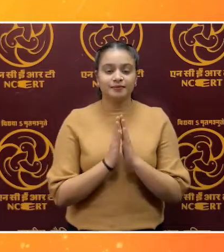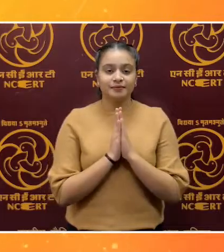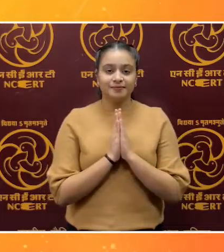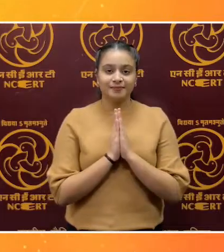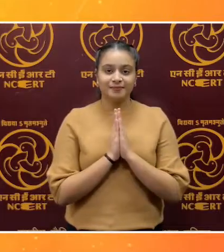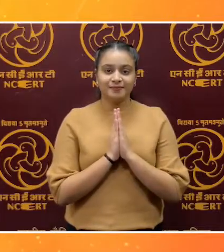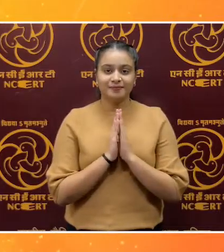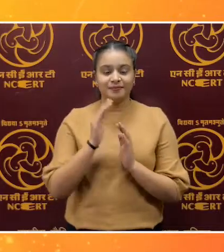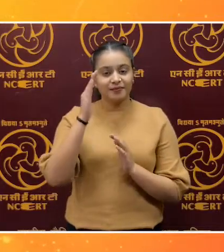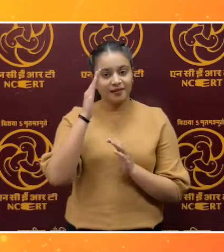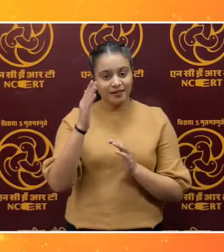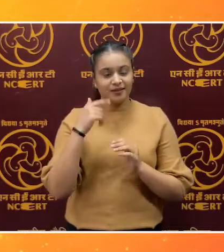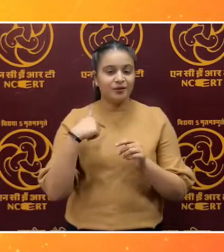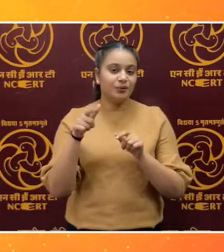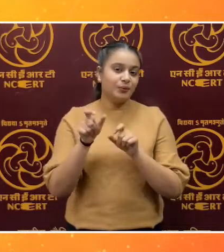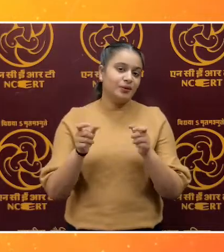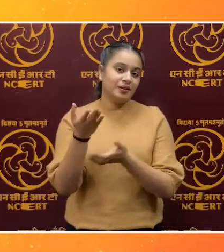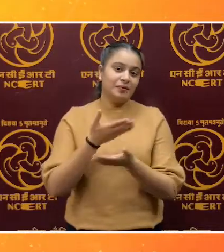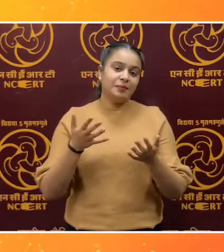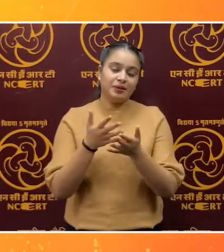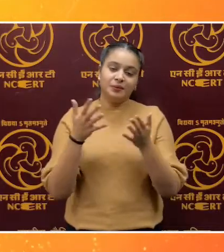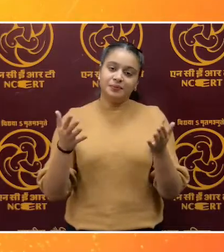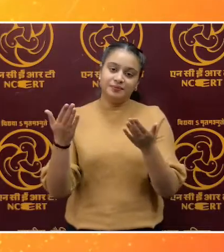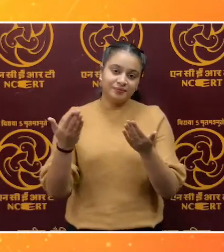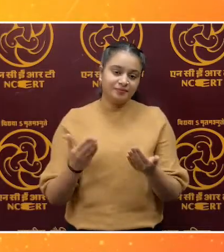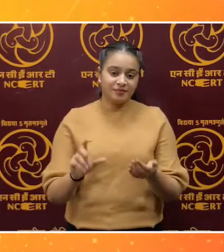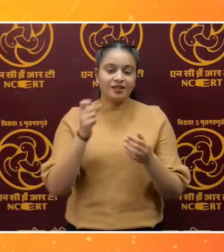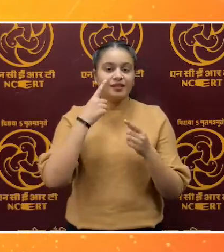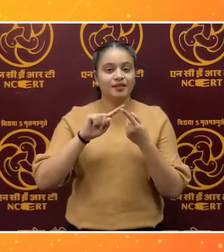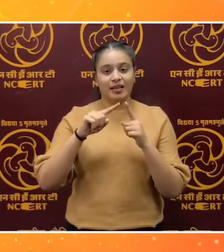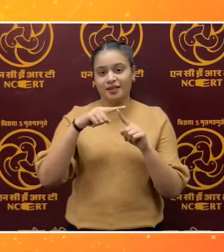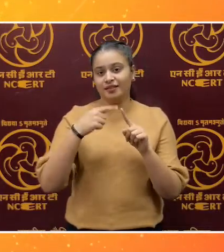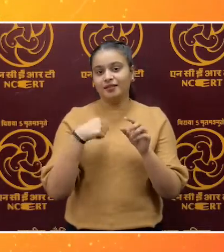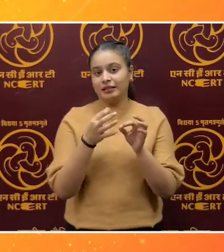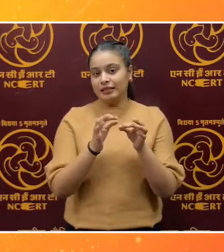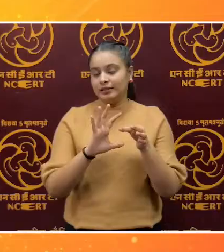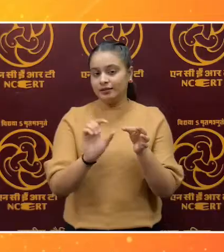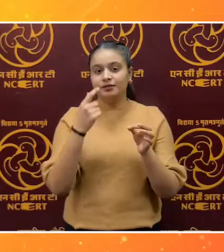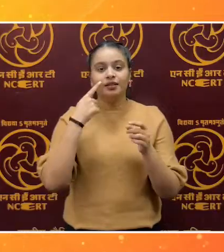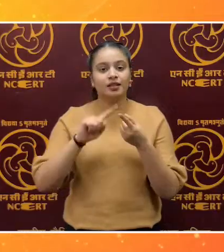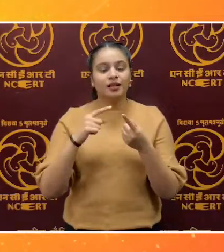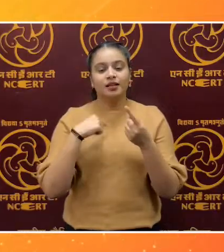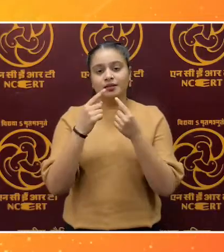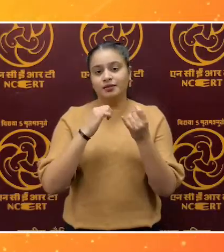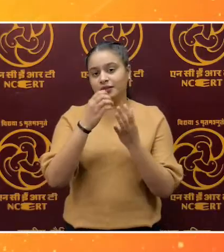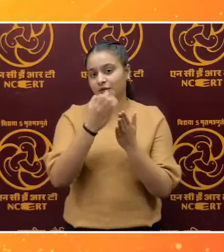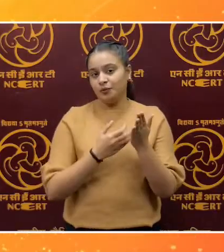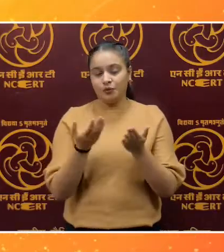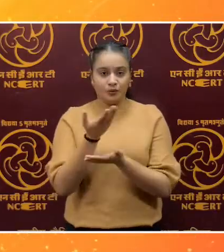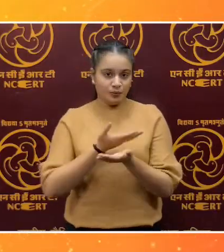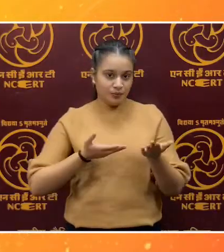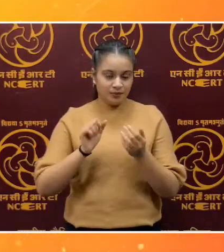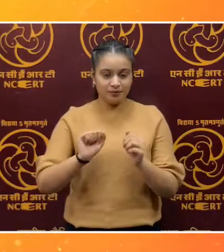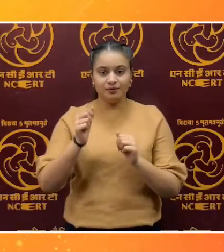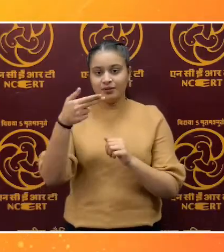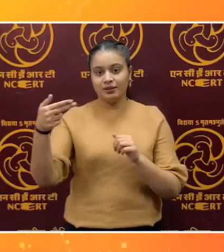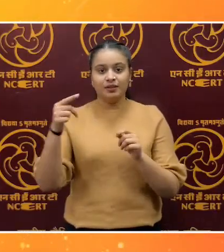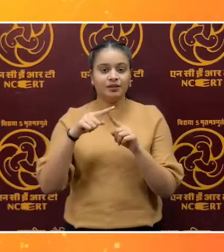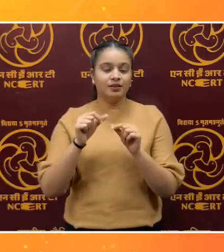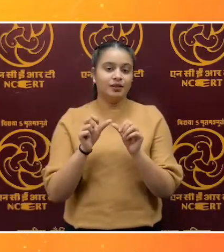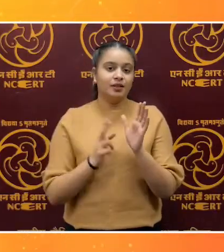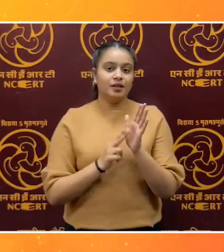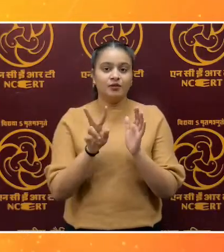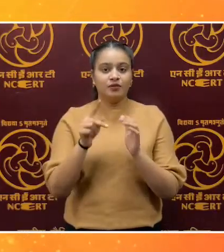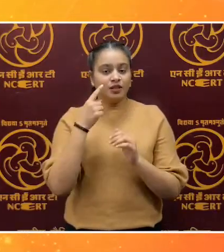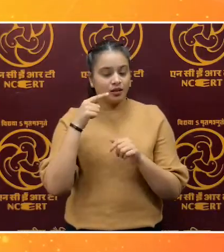Namaskar, hello and a very warm welcome to CIET NCERT's live phone and interactive program. I am Tanvi Khurana and this is